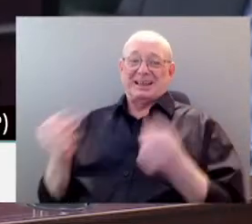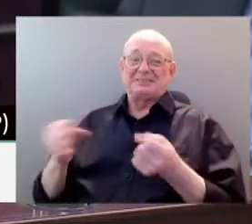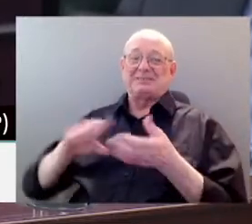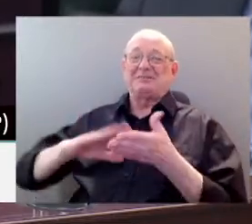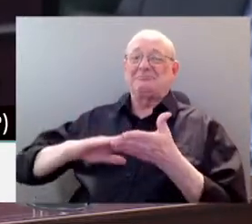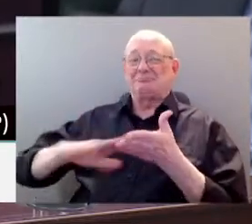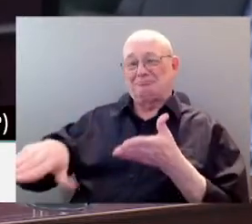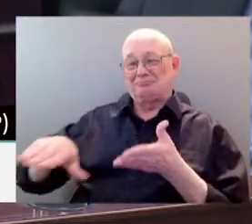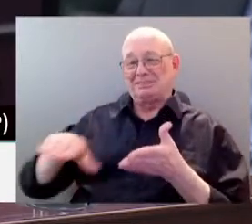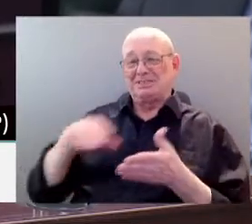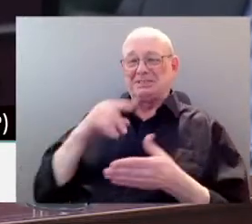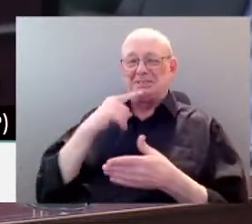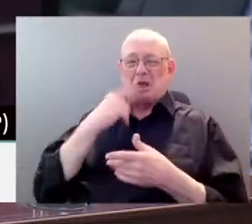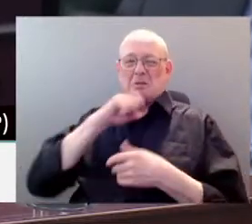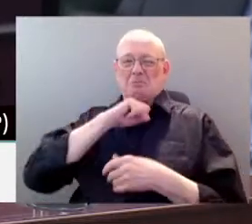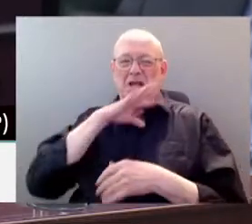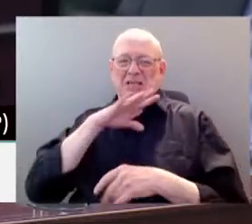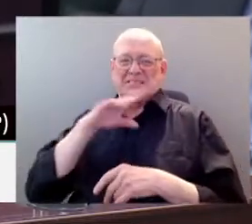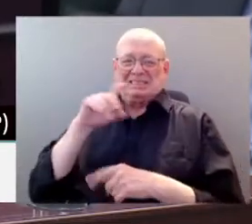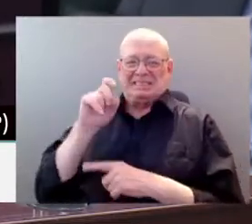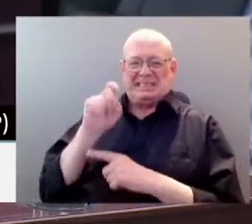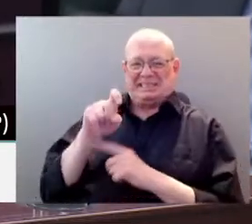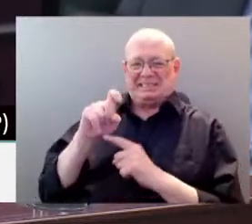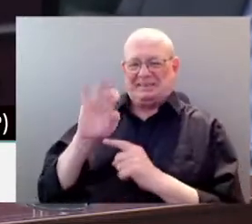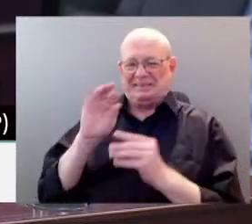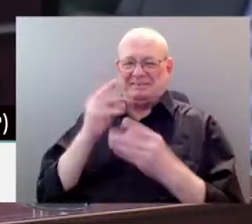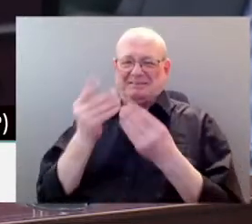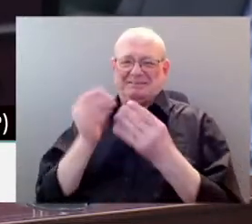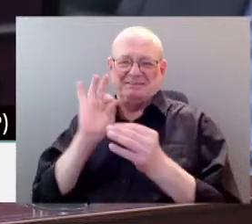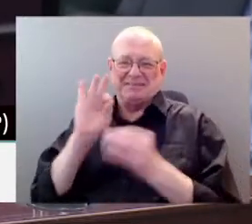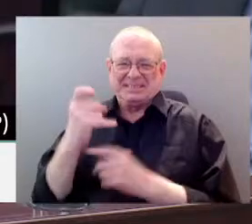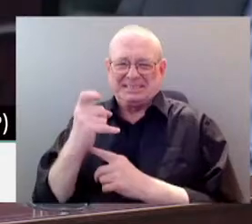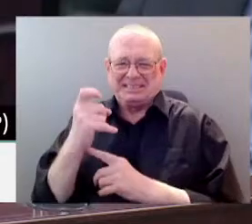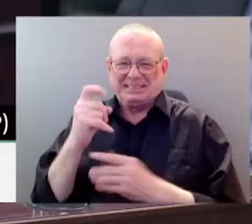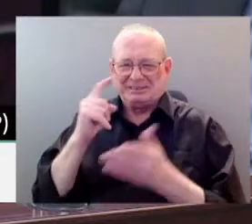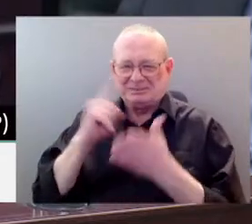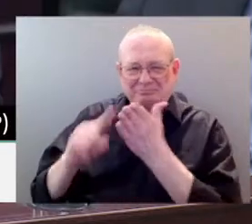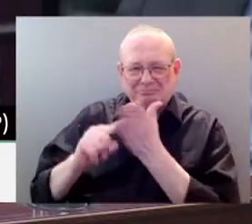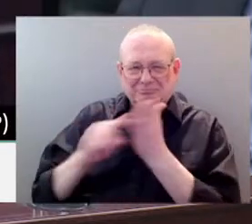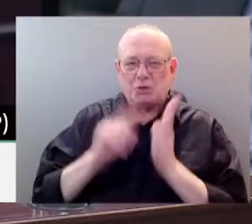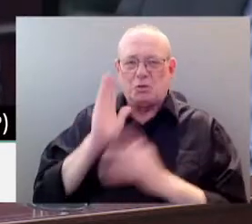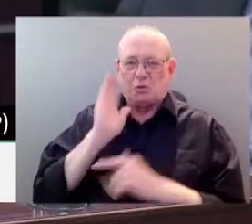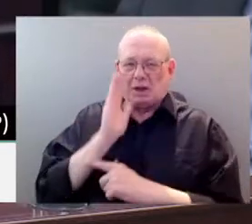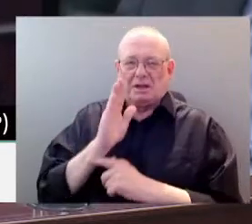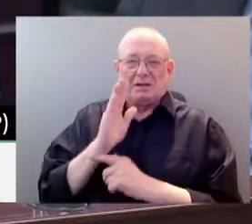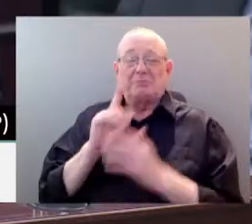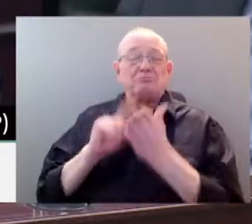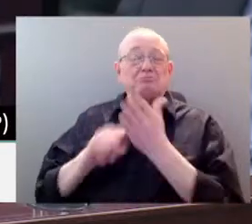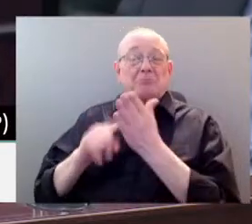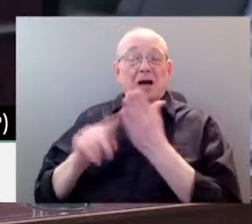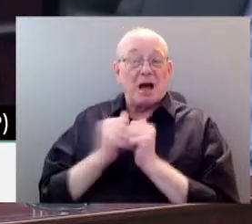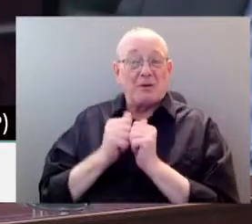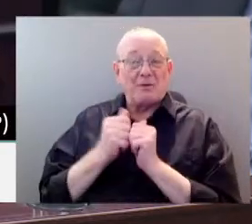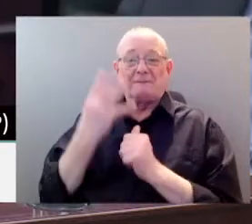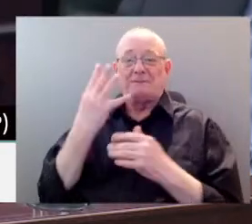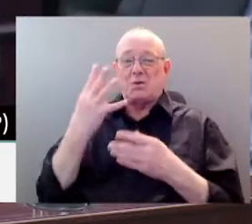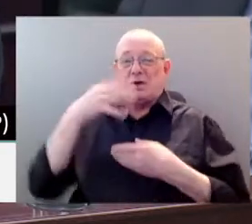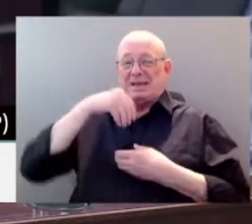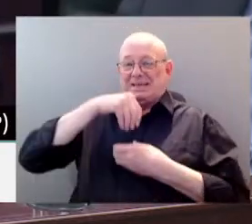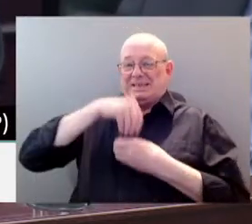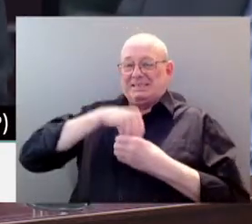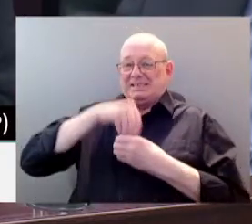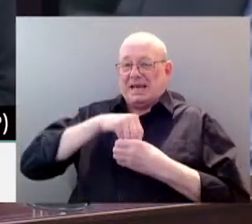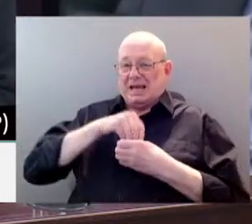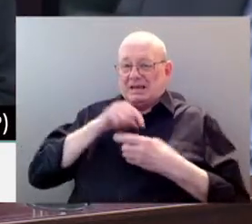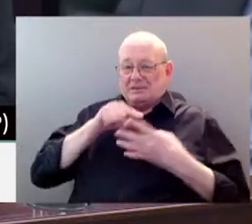said will be uh reviewed by up to four internal processes meanwhile at least 27 people have been dumped in roadside